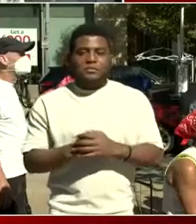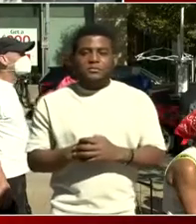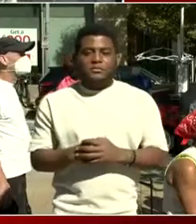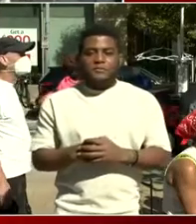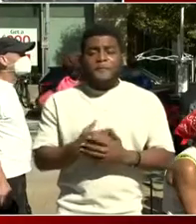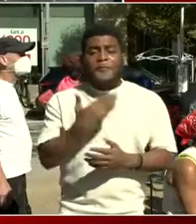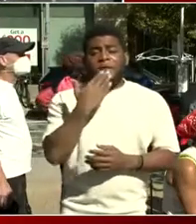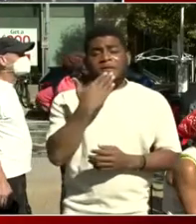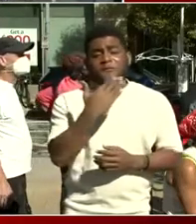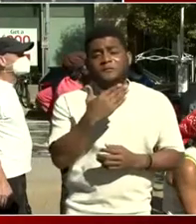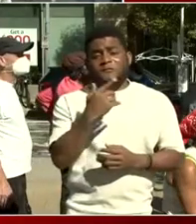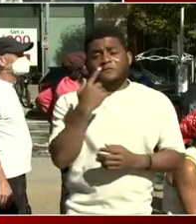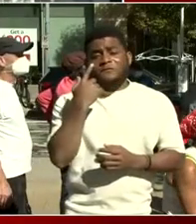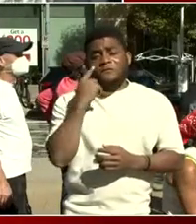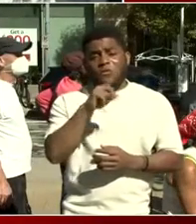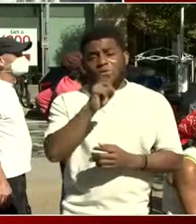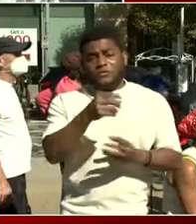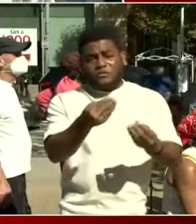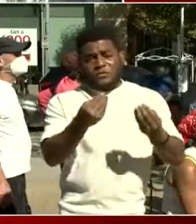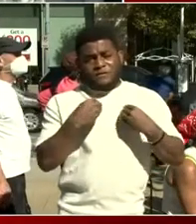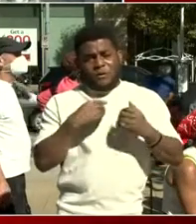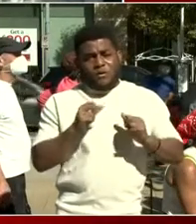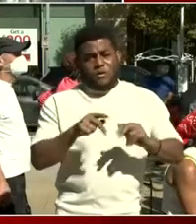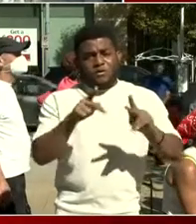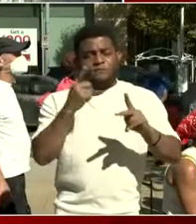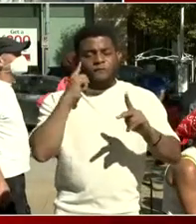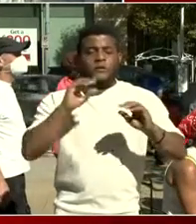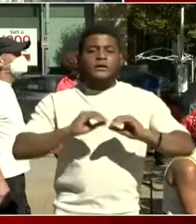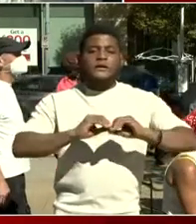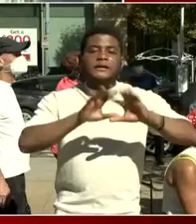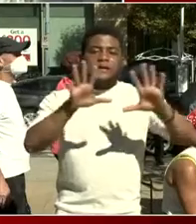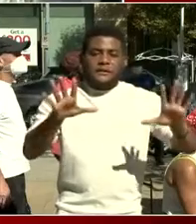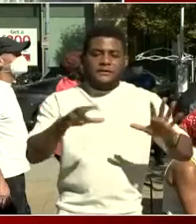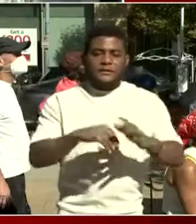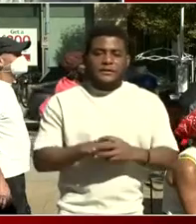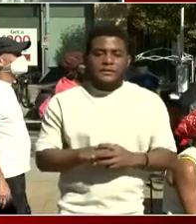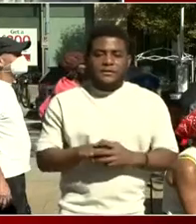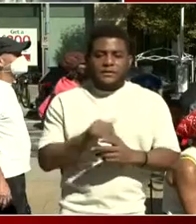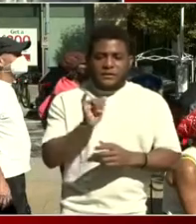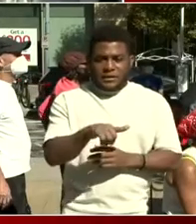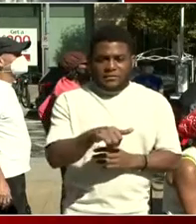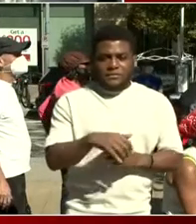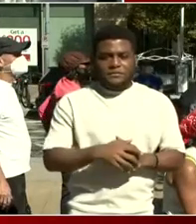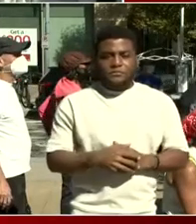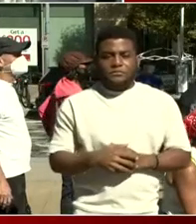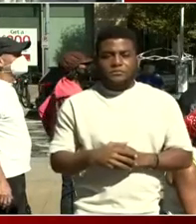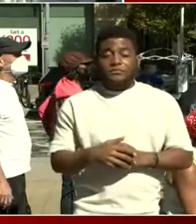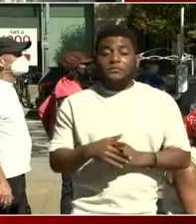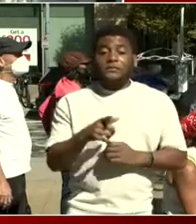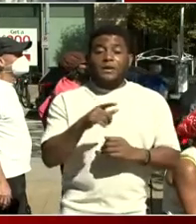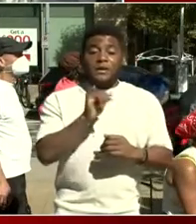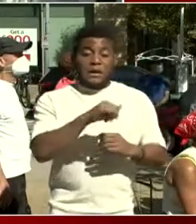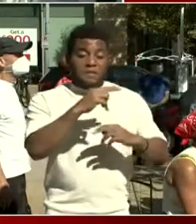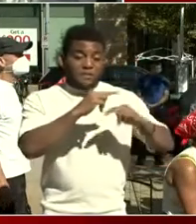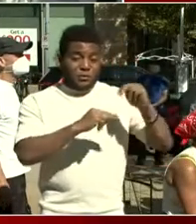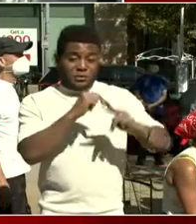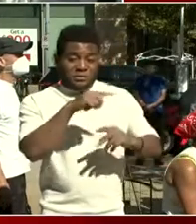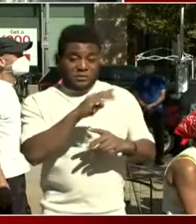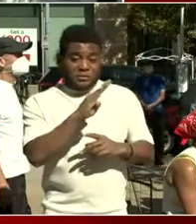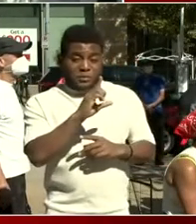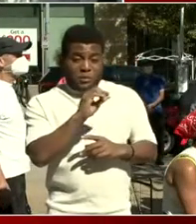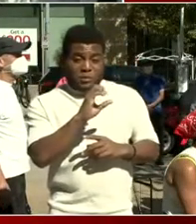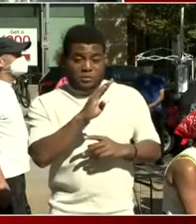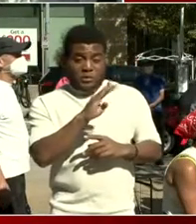opportunity to make real clear that our building blocks initiative, we're going to focus on about